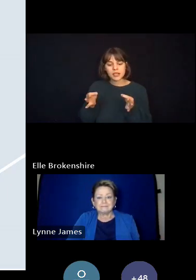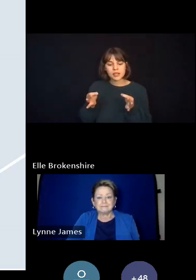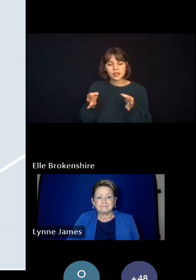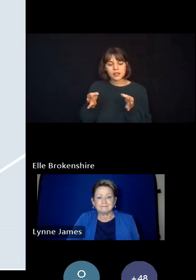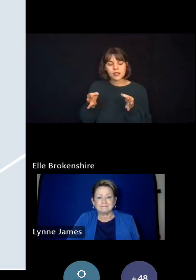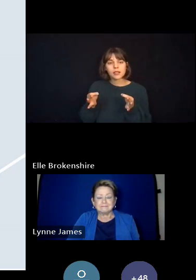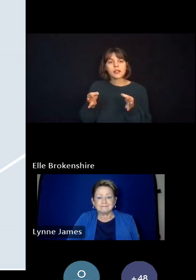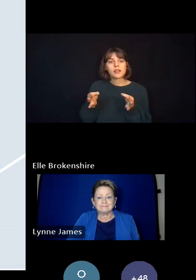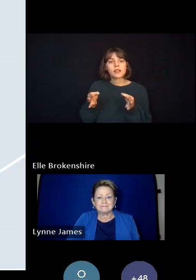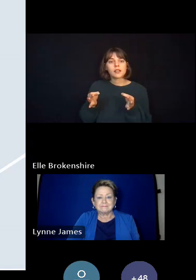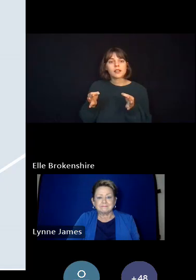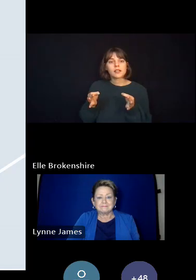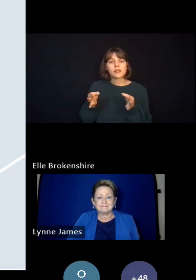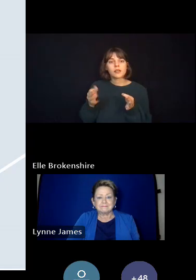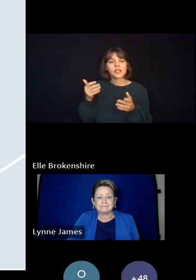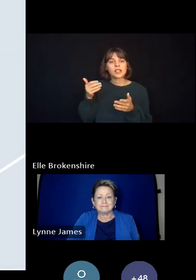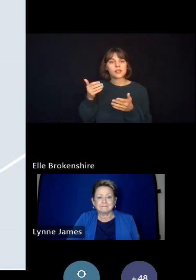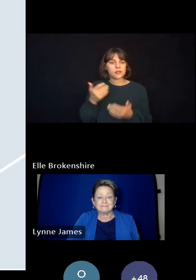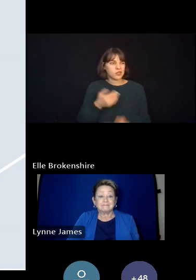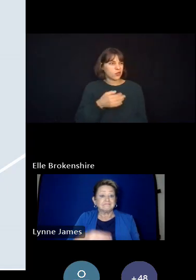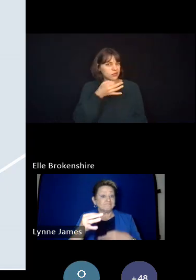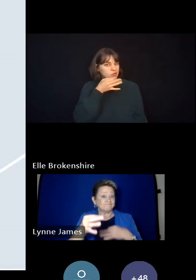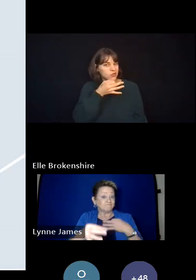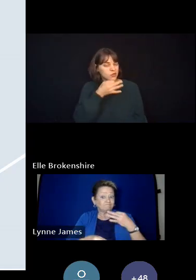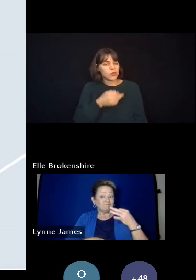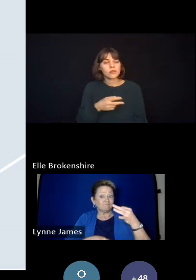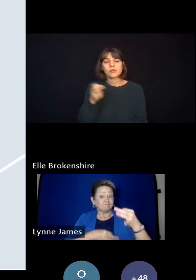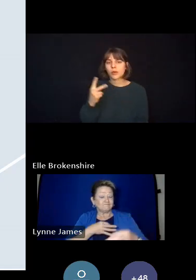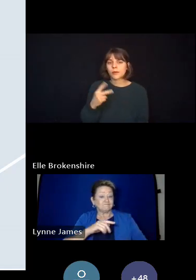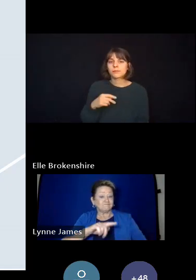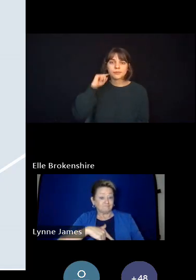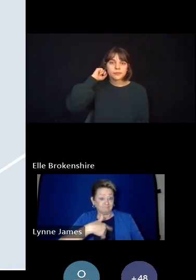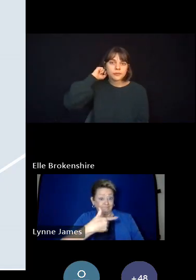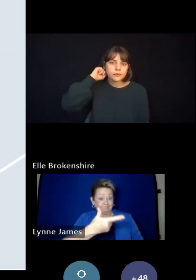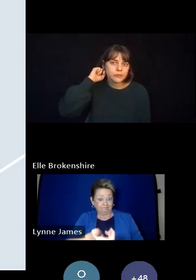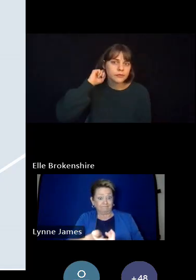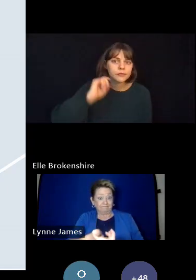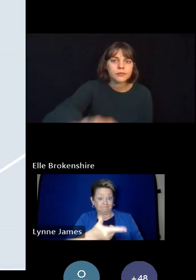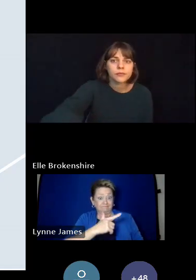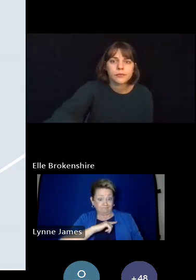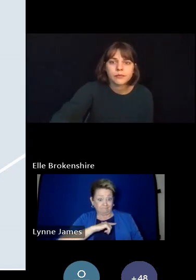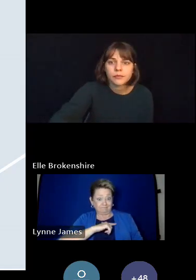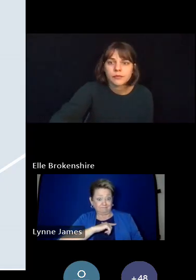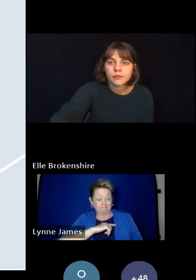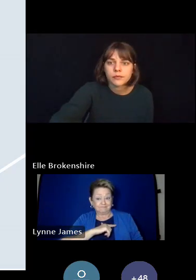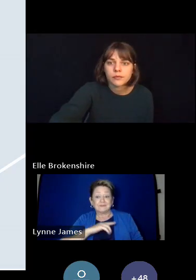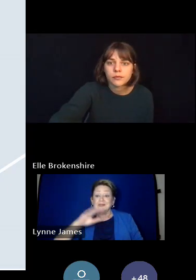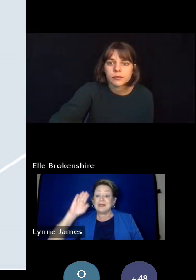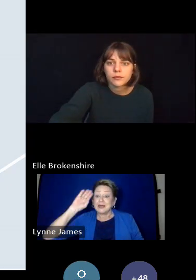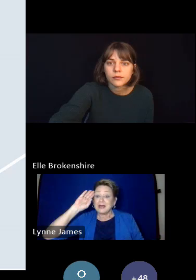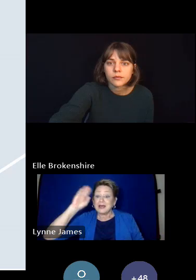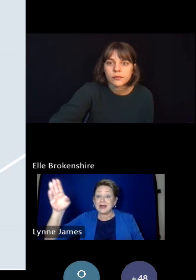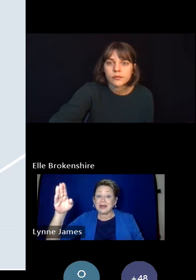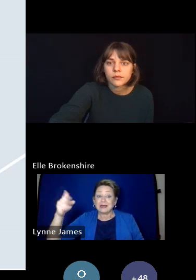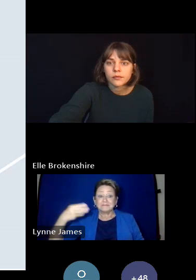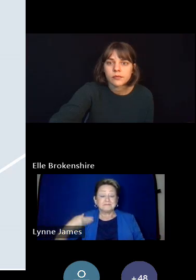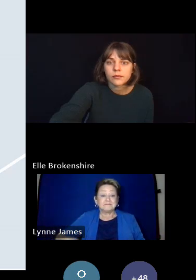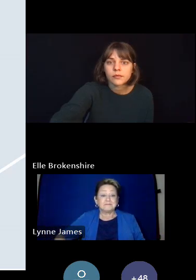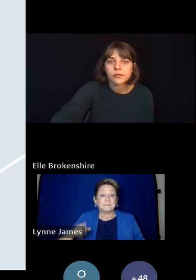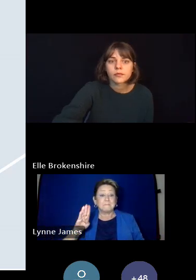planning for. Pretty close then. Yes. Pretty close. Thank you. Thanks, Philip. Thank you. Hi, this is Bobby.